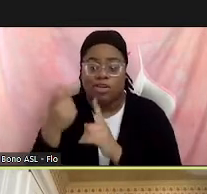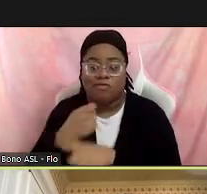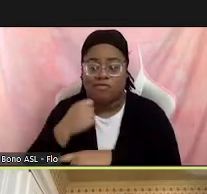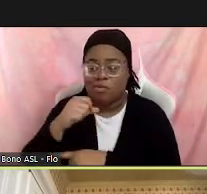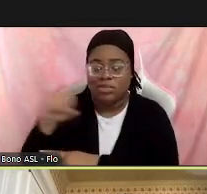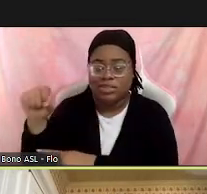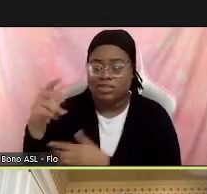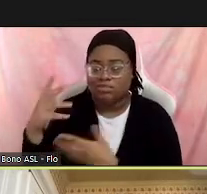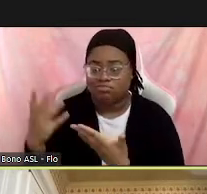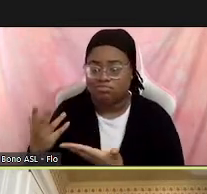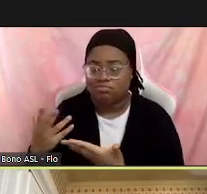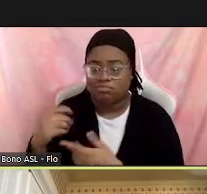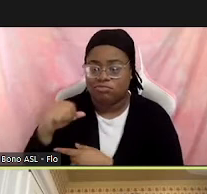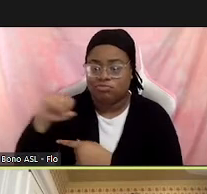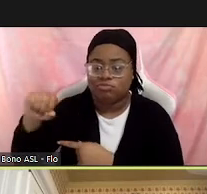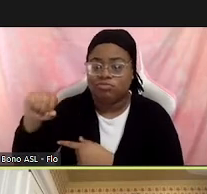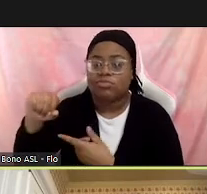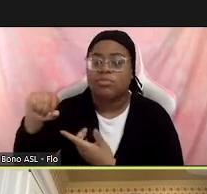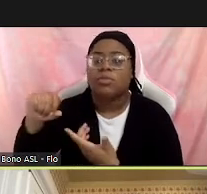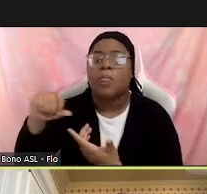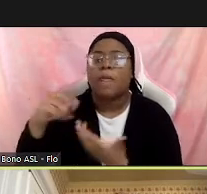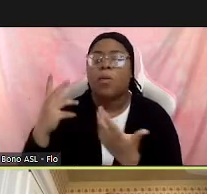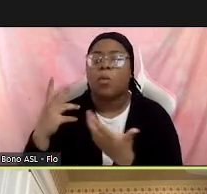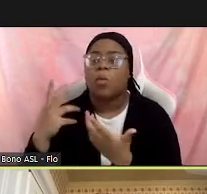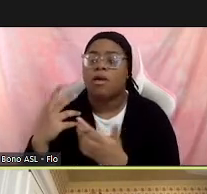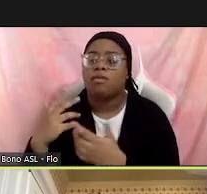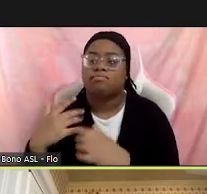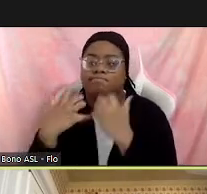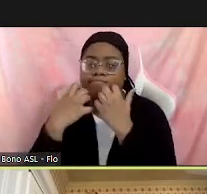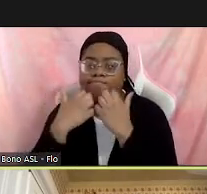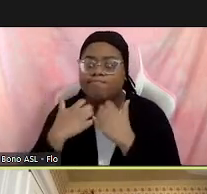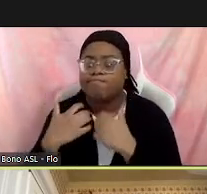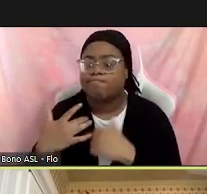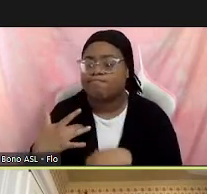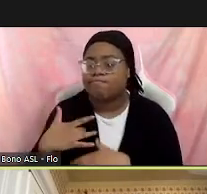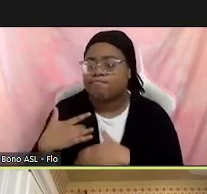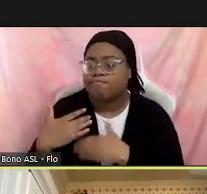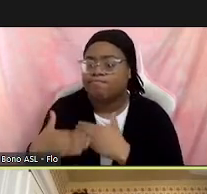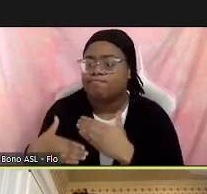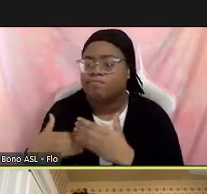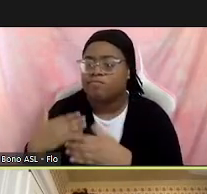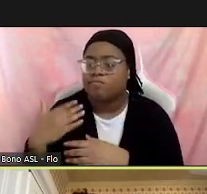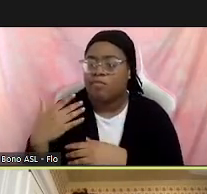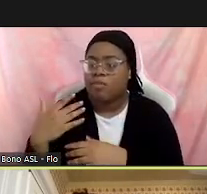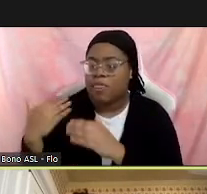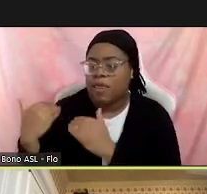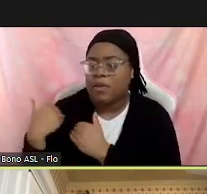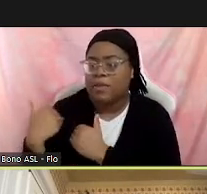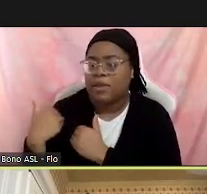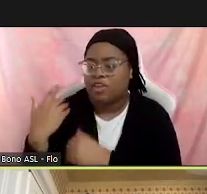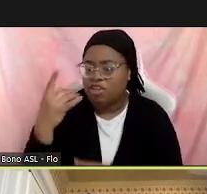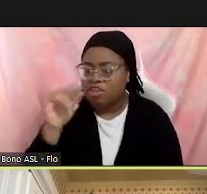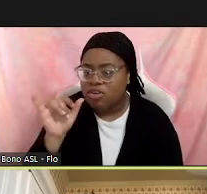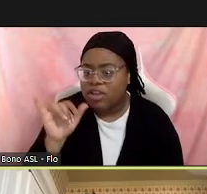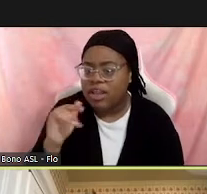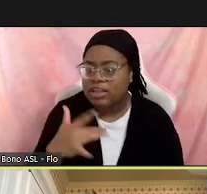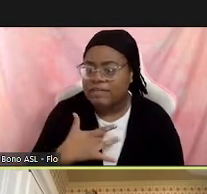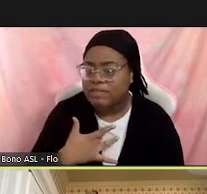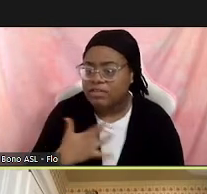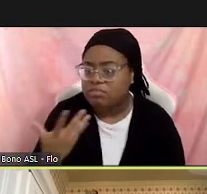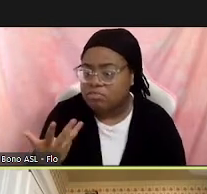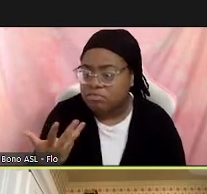resistance? What does compassionate accountability look and feel like? And how can